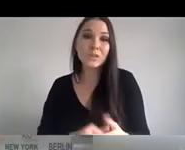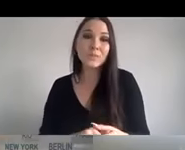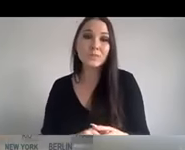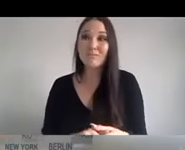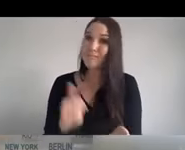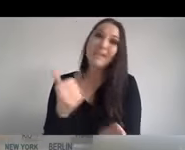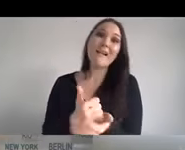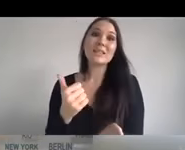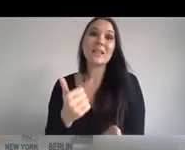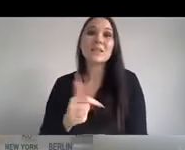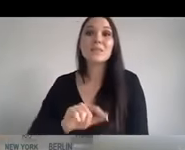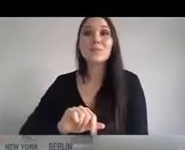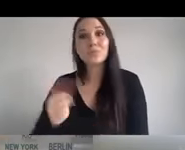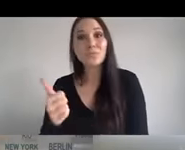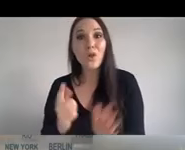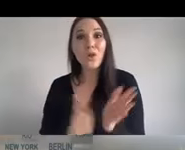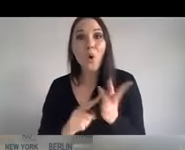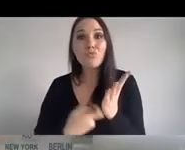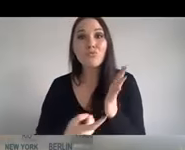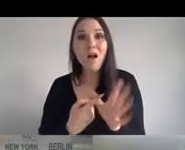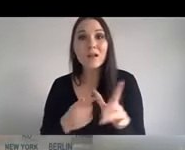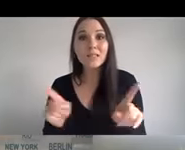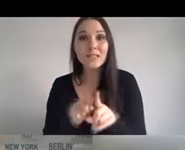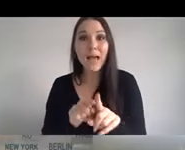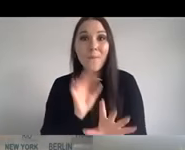Excellent. Laura, same question to you.